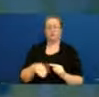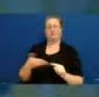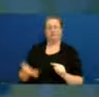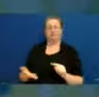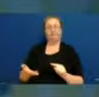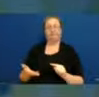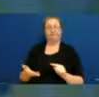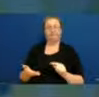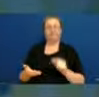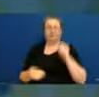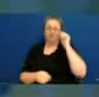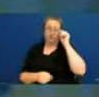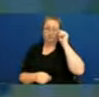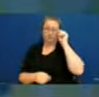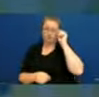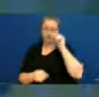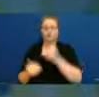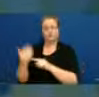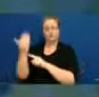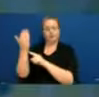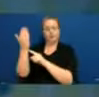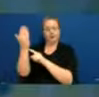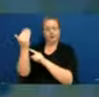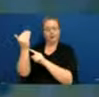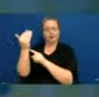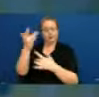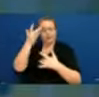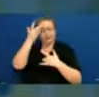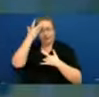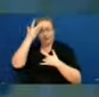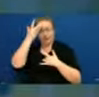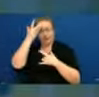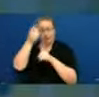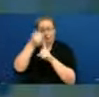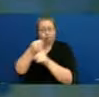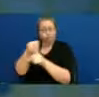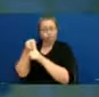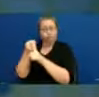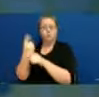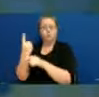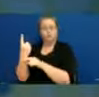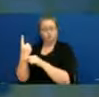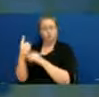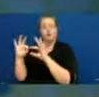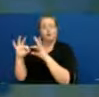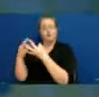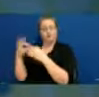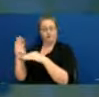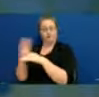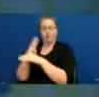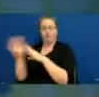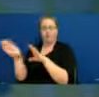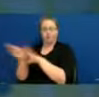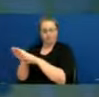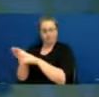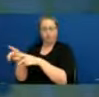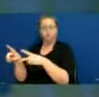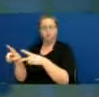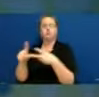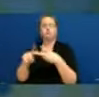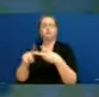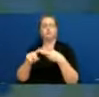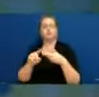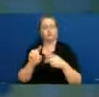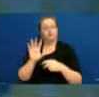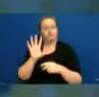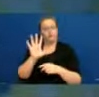5 from those 15 guests who were positive, 1 family business was affected, and another 5 employees